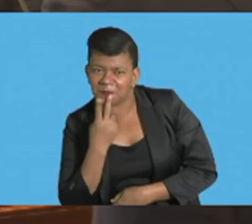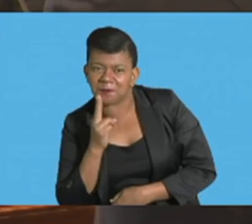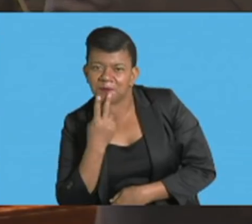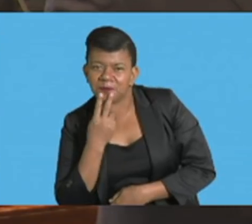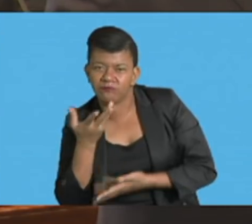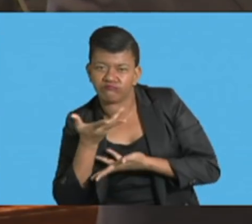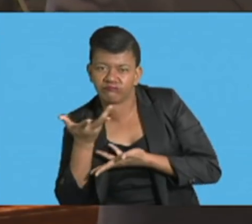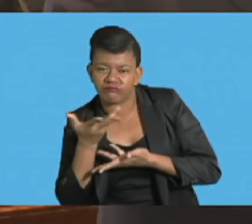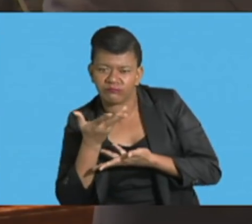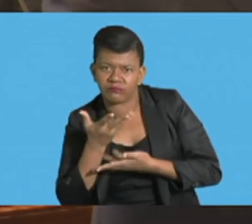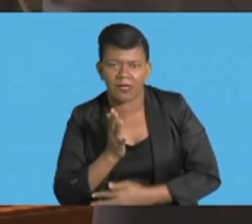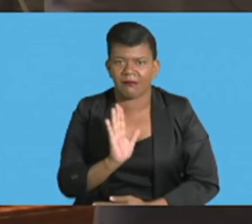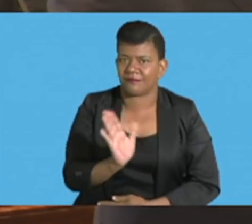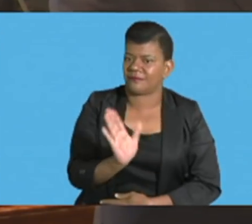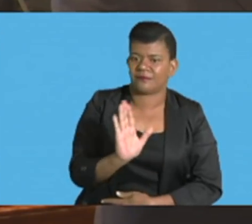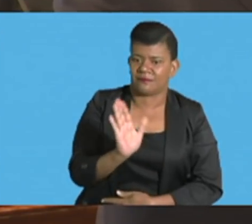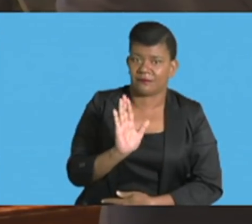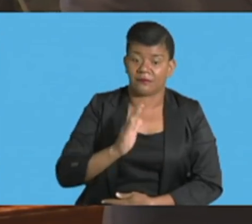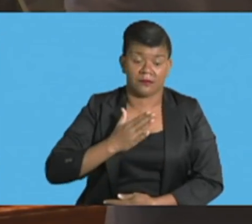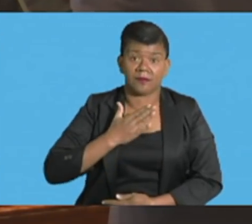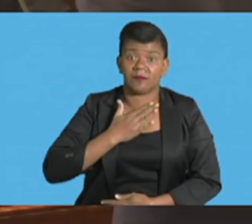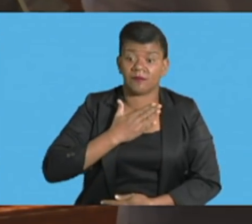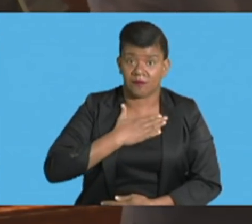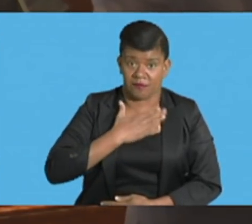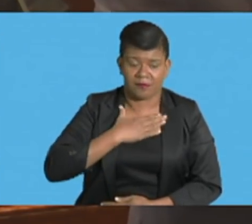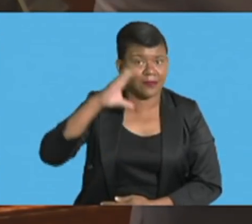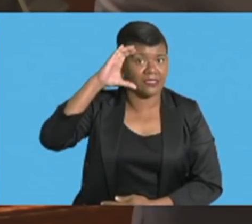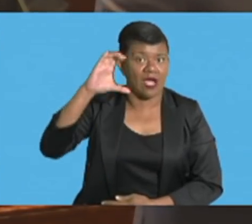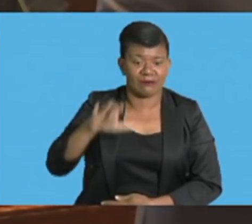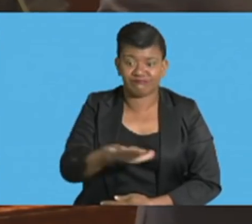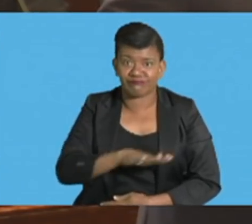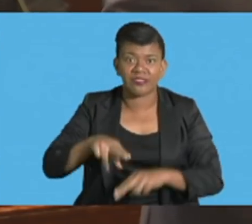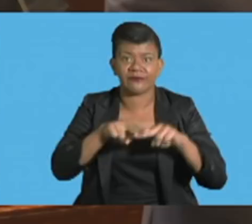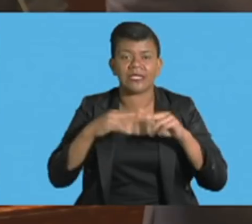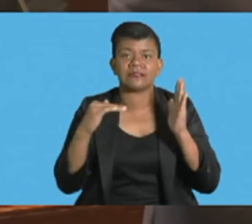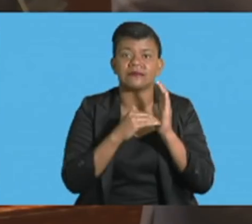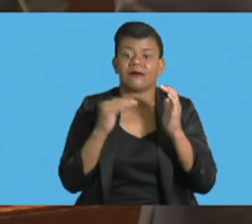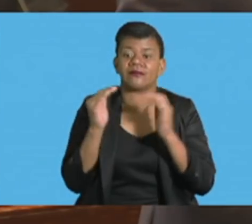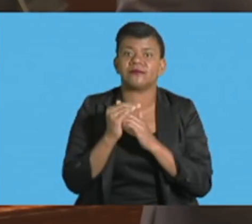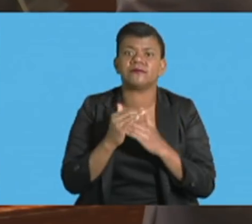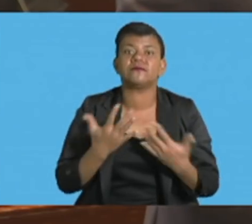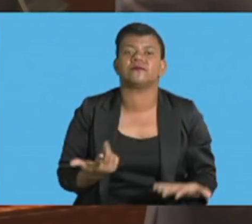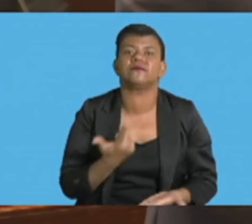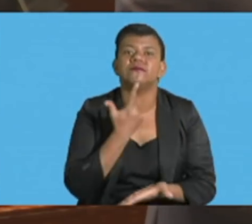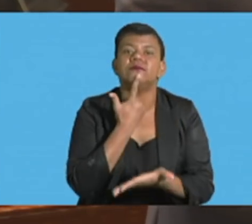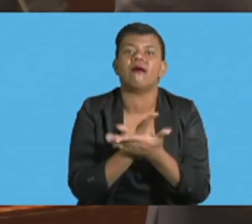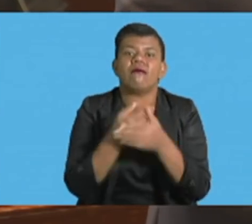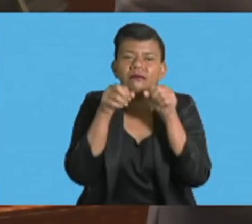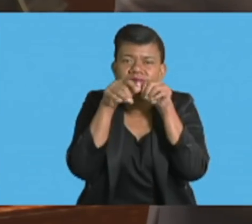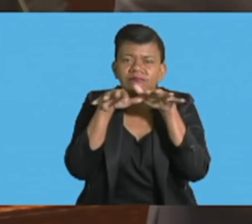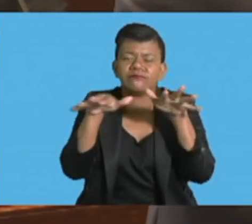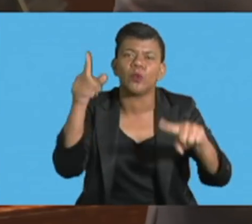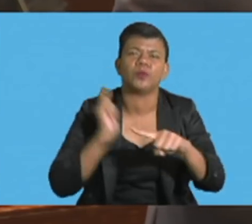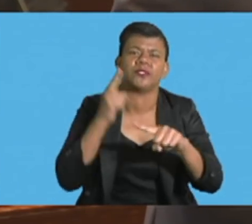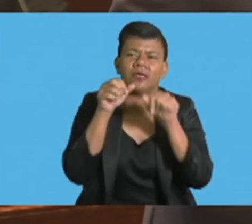In a country of Fiji's size, Honourable Speaker, lies can spread quickly. And the more time the lie is